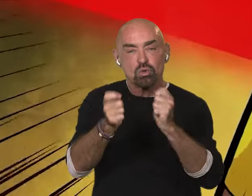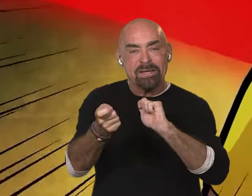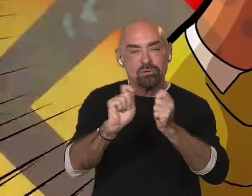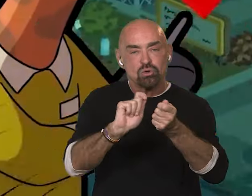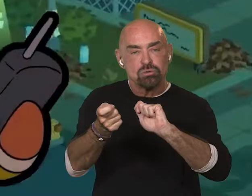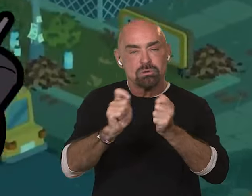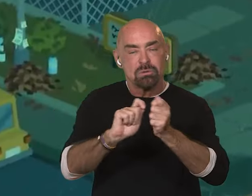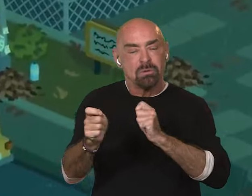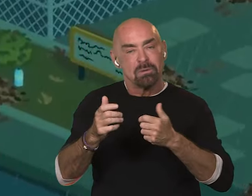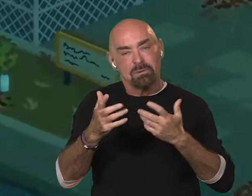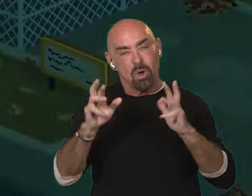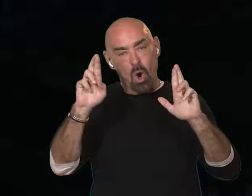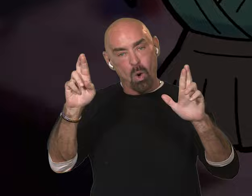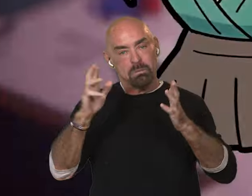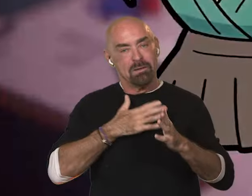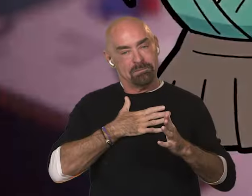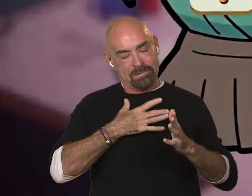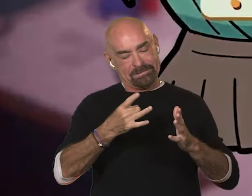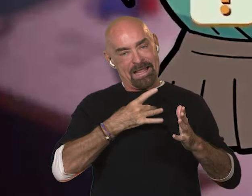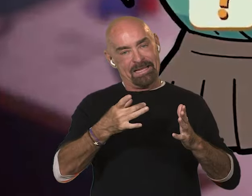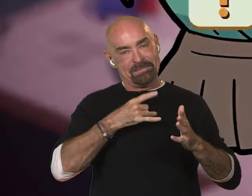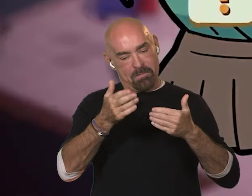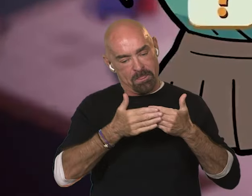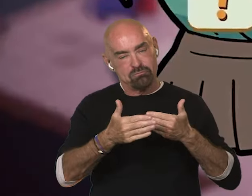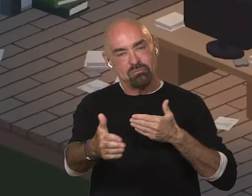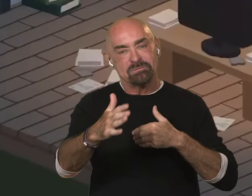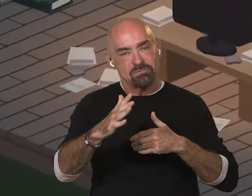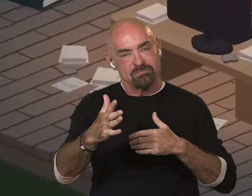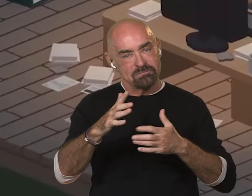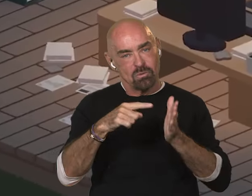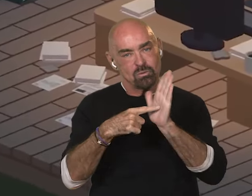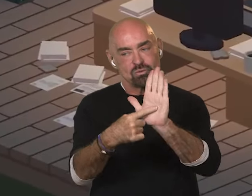Switch. Thanks for watching, and we hope you enjoy the rest of the show.